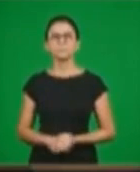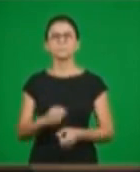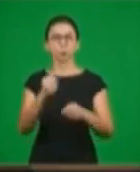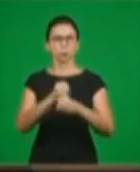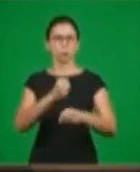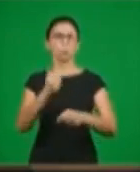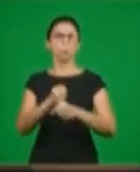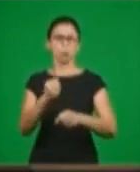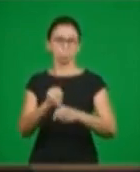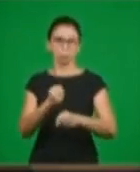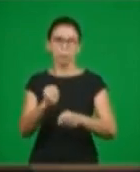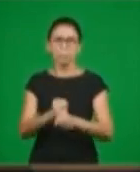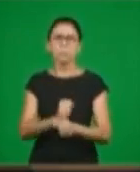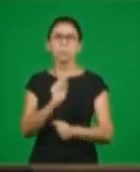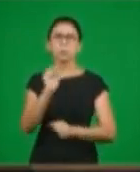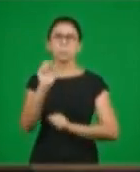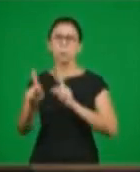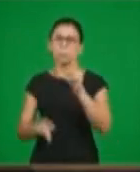As he built.